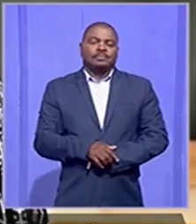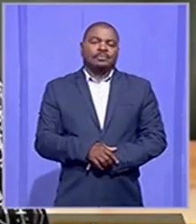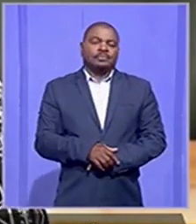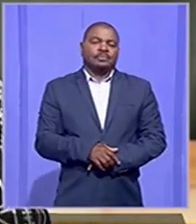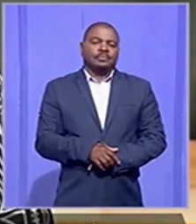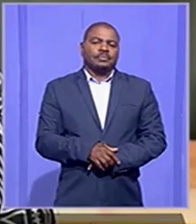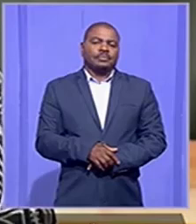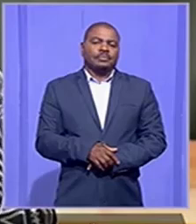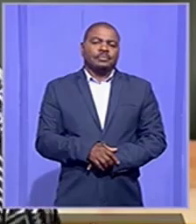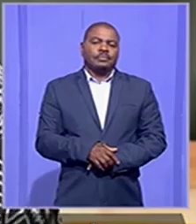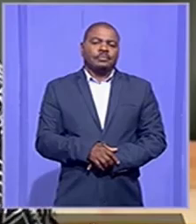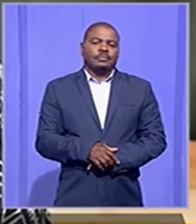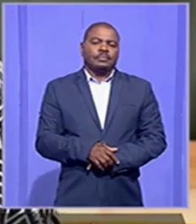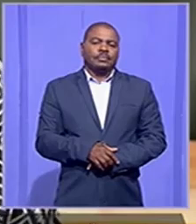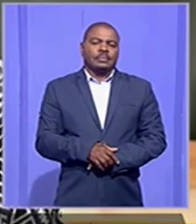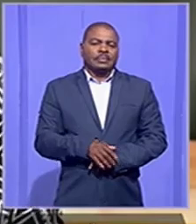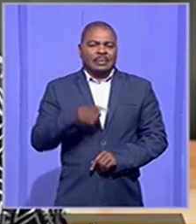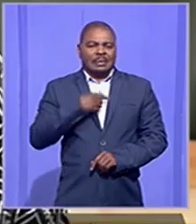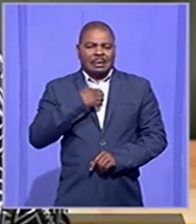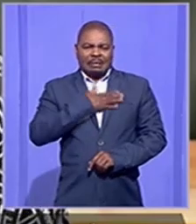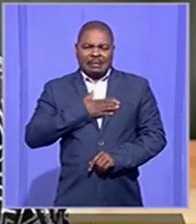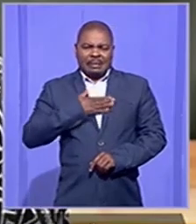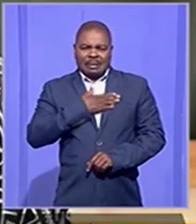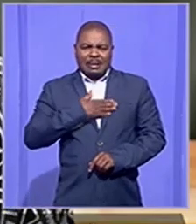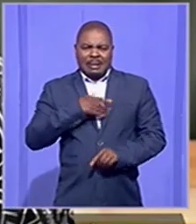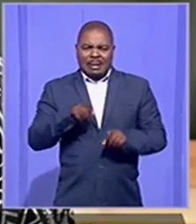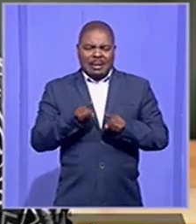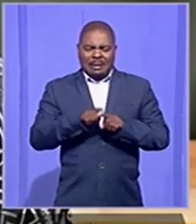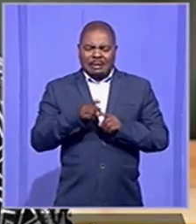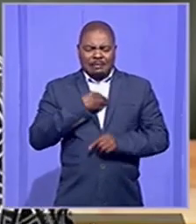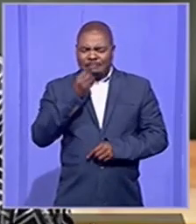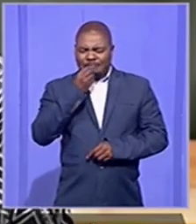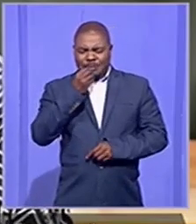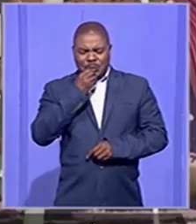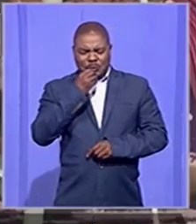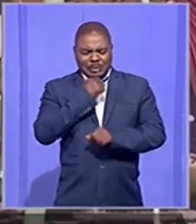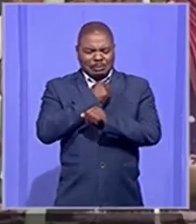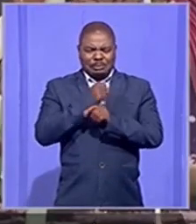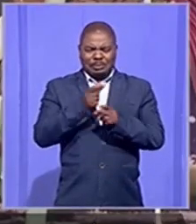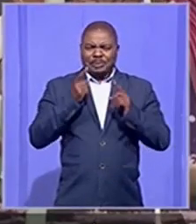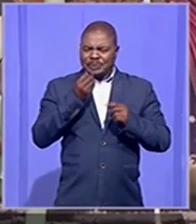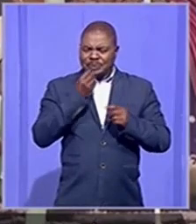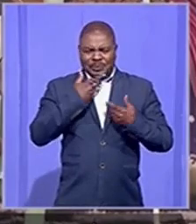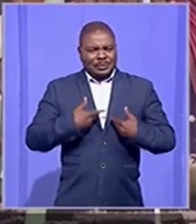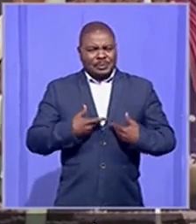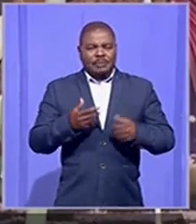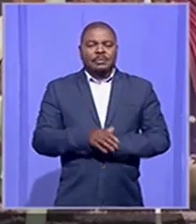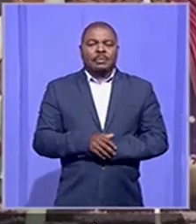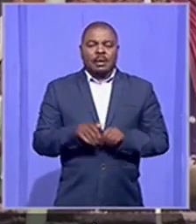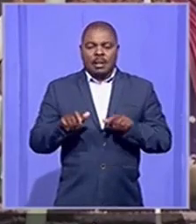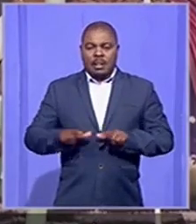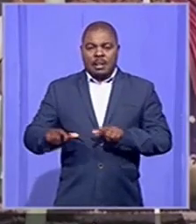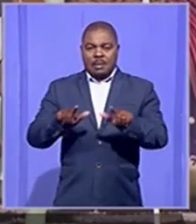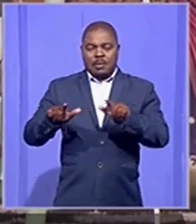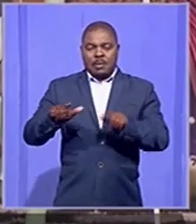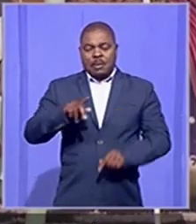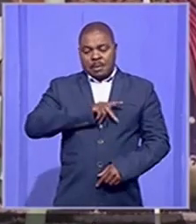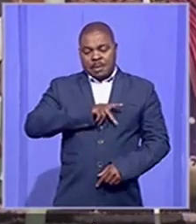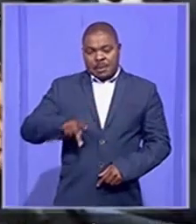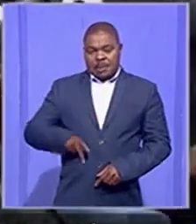I felt like I had food poisoning or something. Tona kgolo ya Limpopo ngaka Phophira Mathuba a